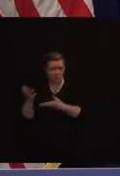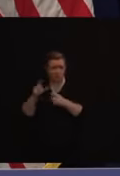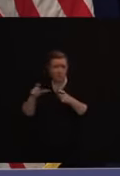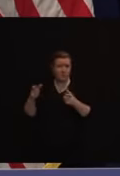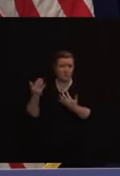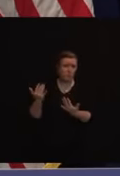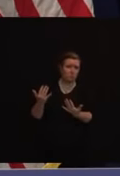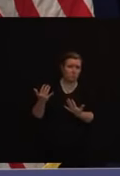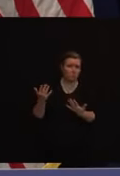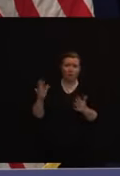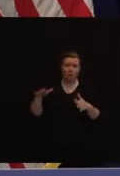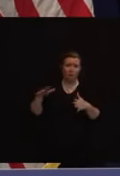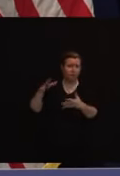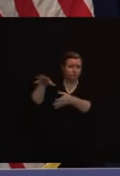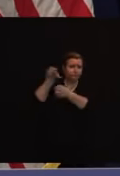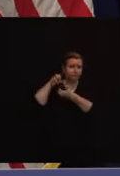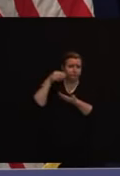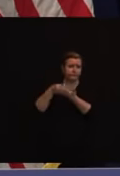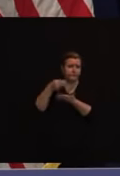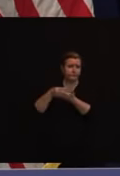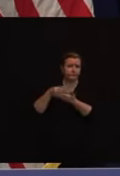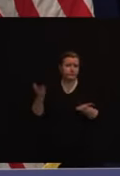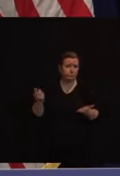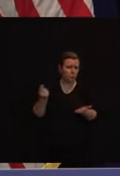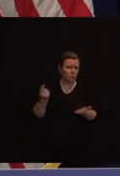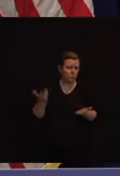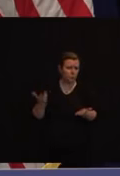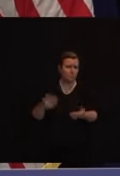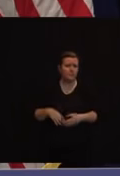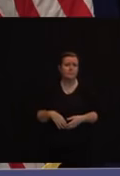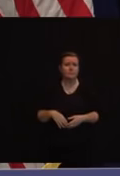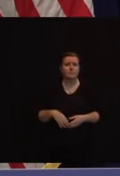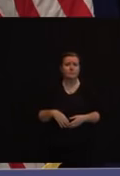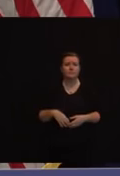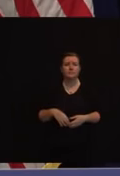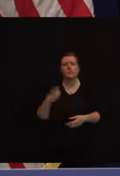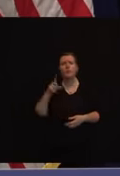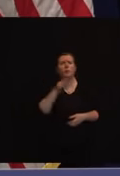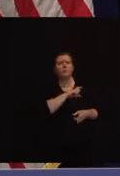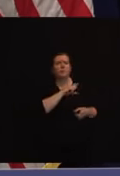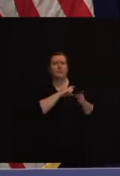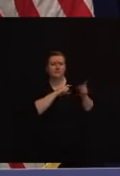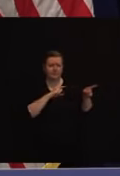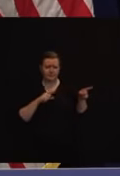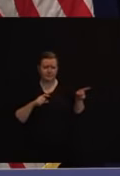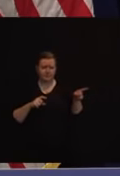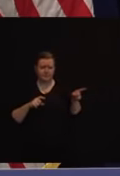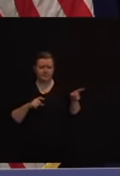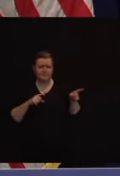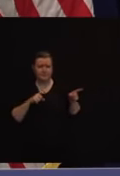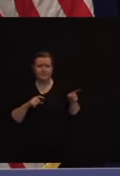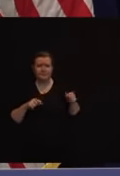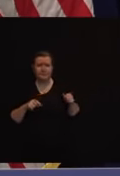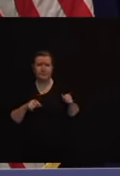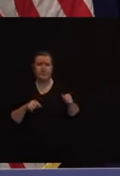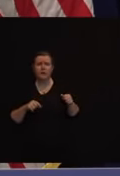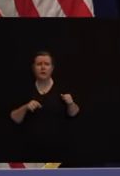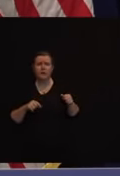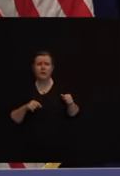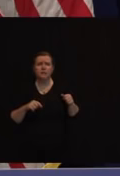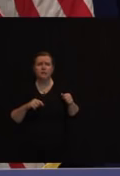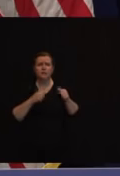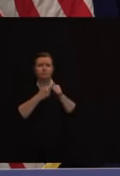it? And I guess this is more for the Colonel. Is there any way to track any overlap of those with executive order